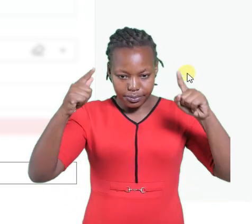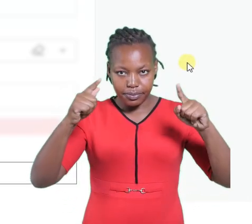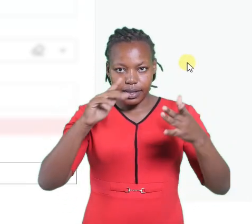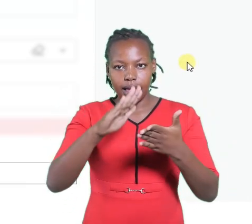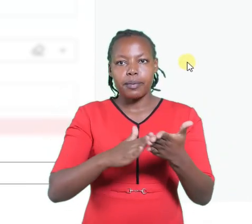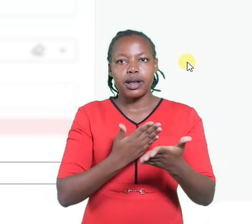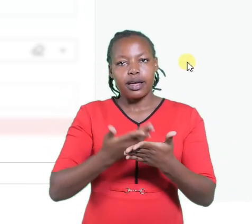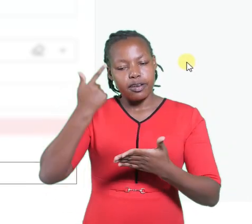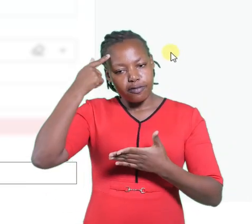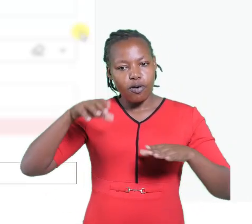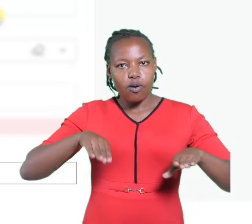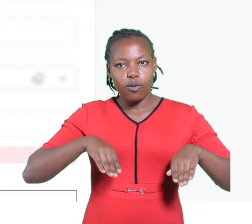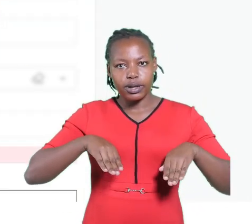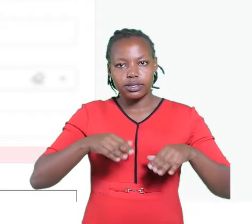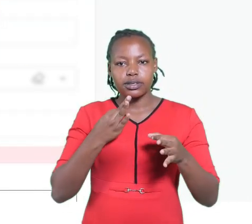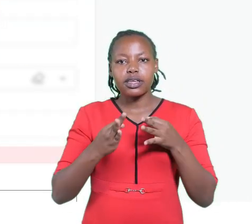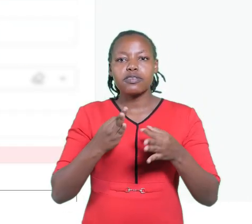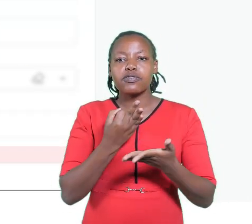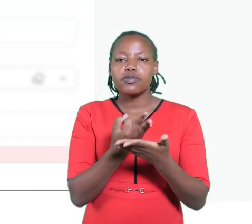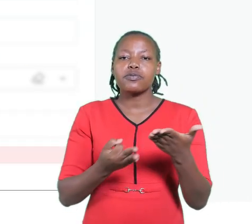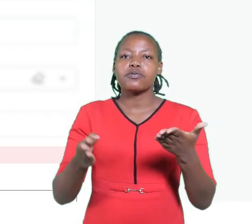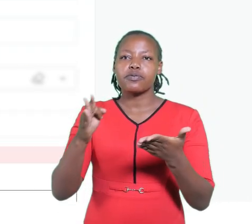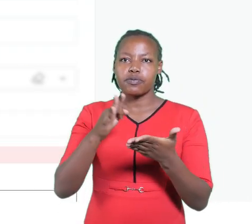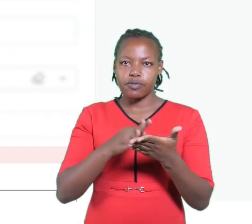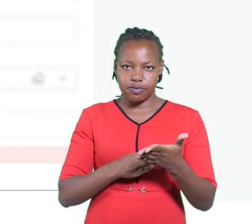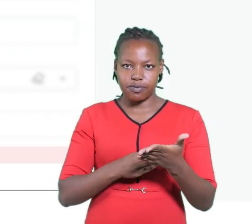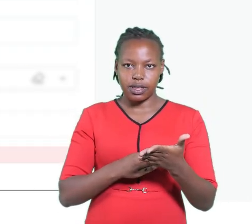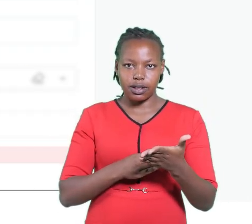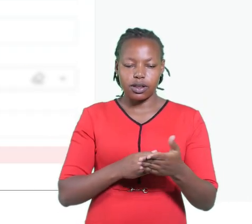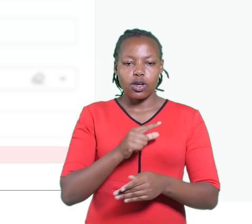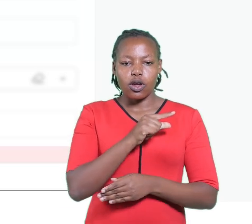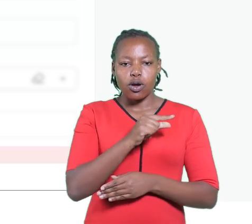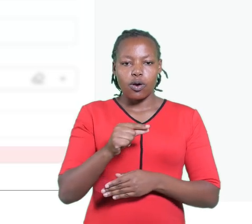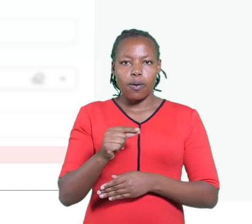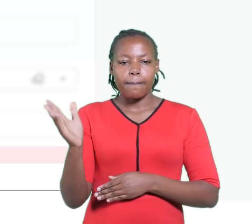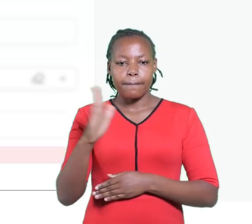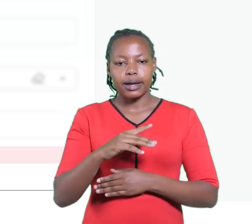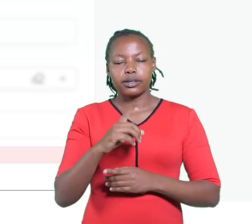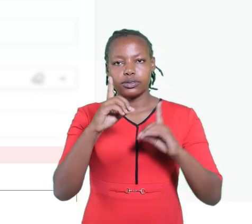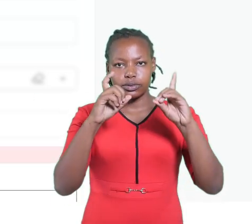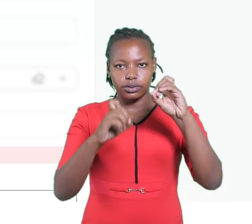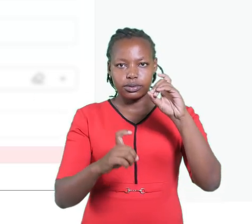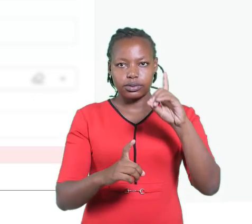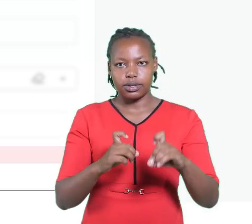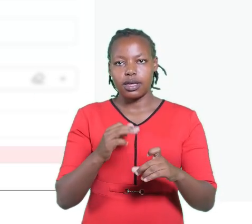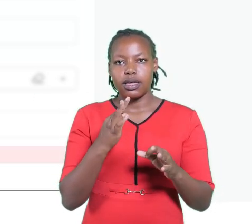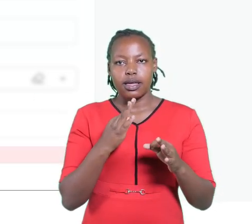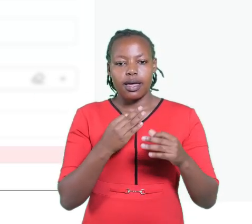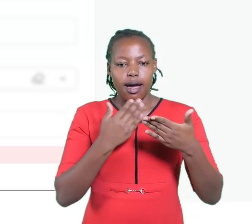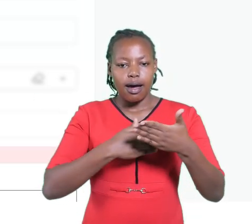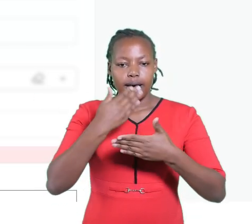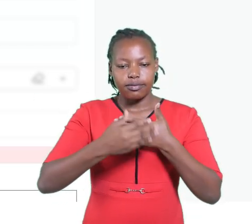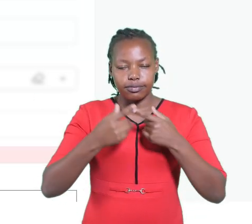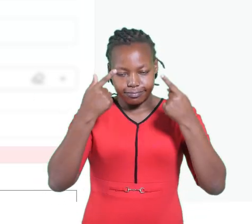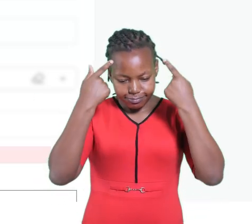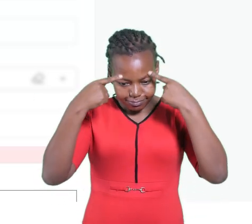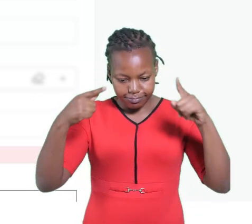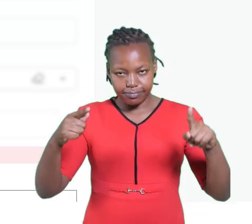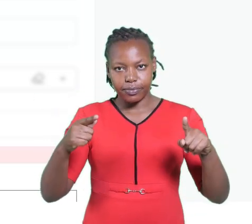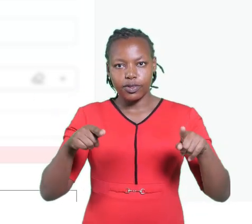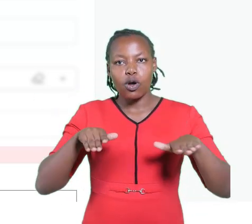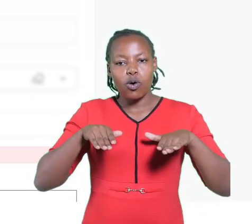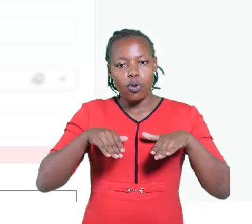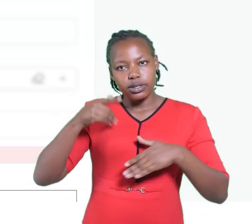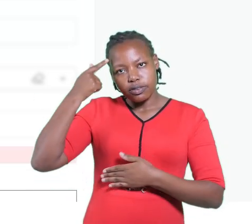If successful, apply for interim. If not successful, take a retest. After a